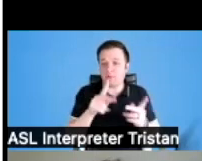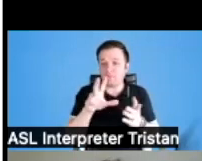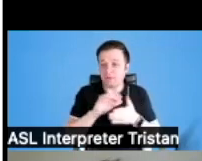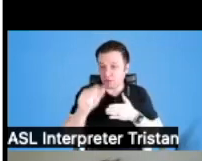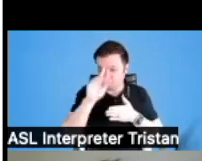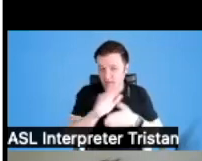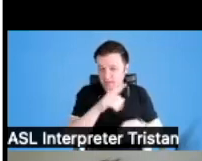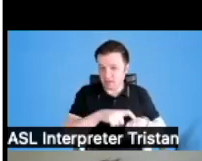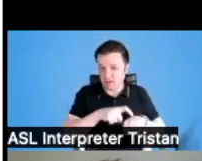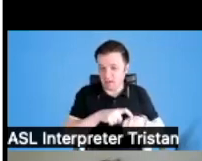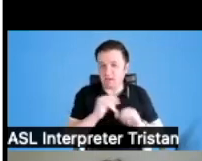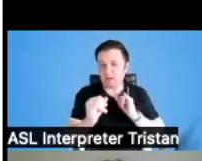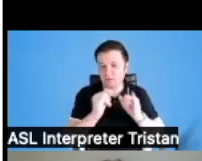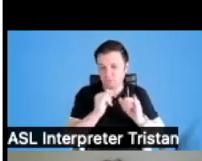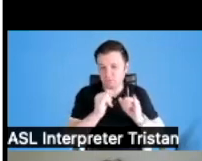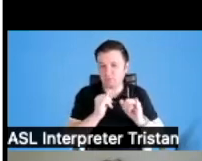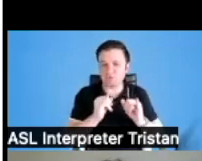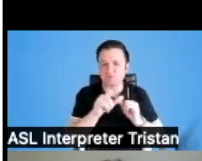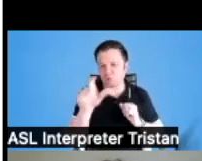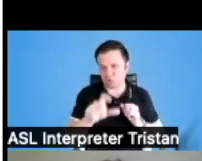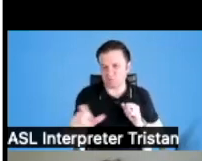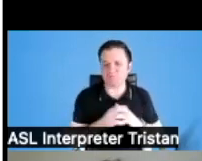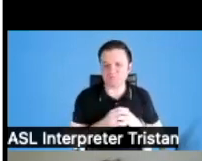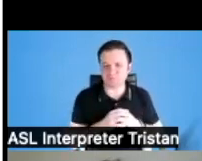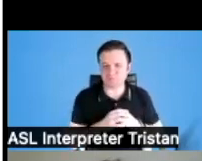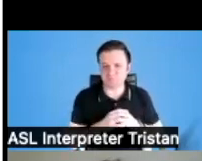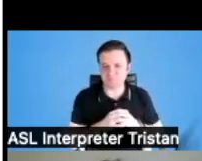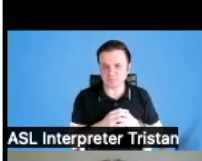and we conducted our interviews on Zoom.